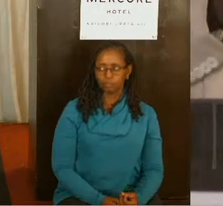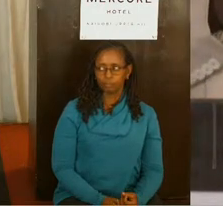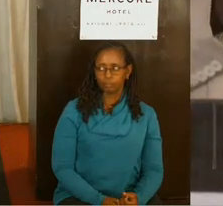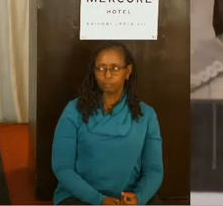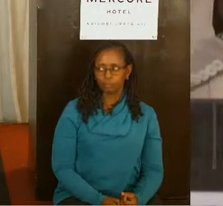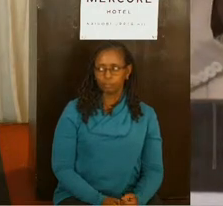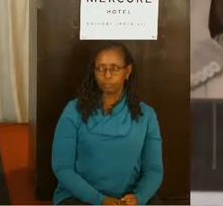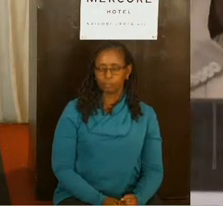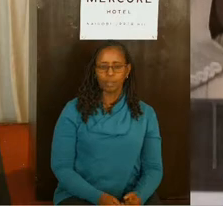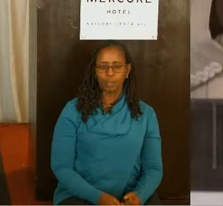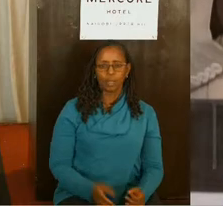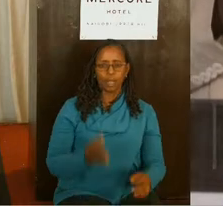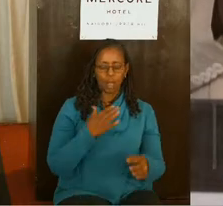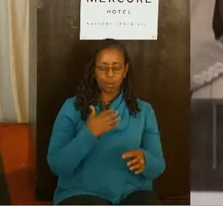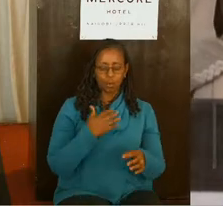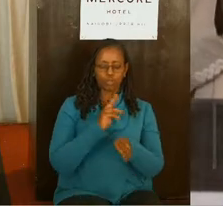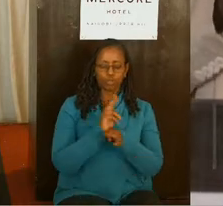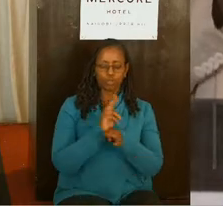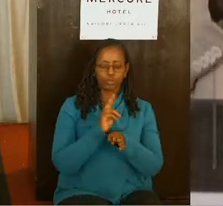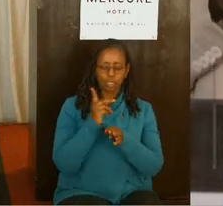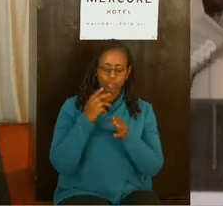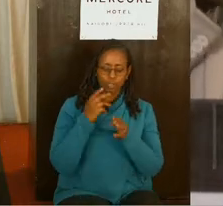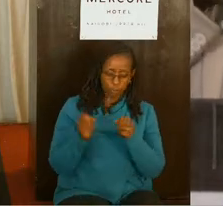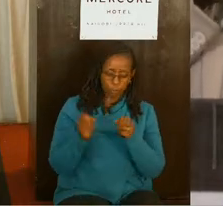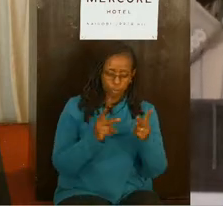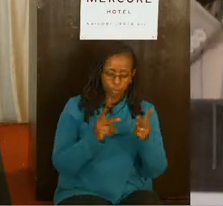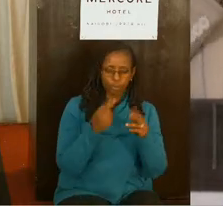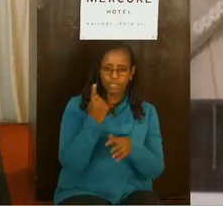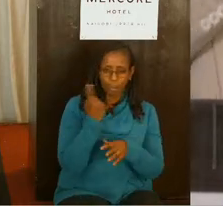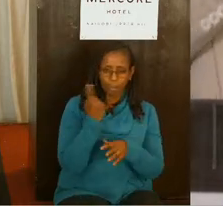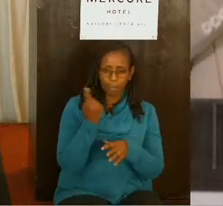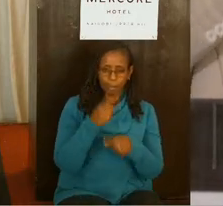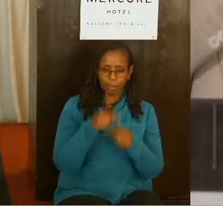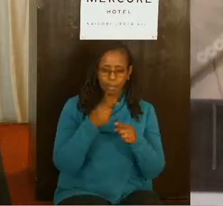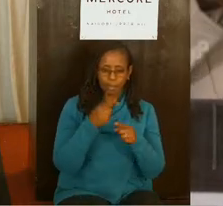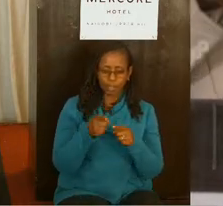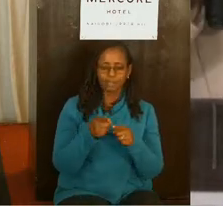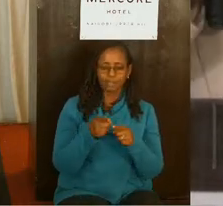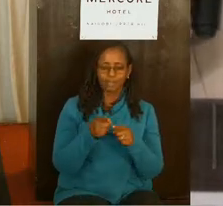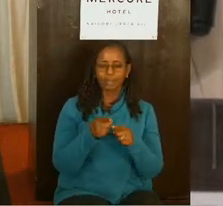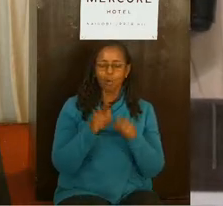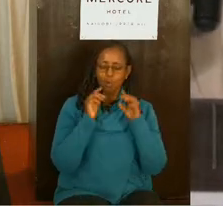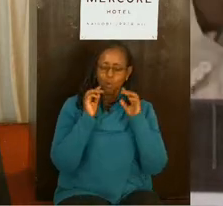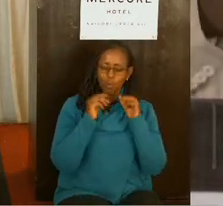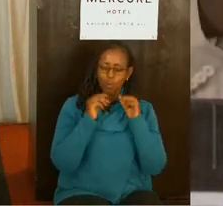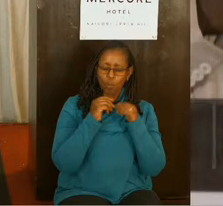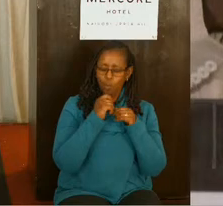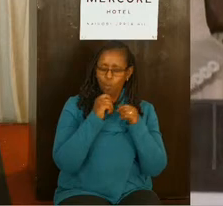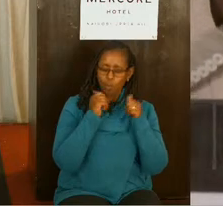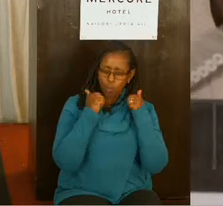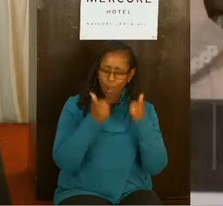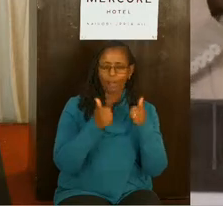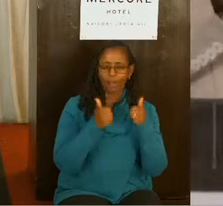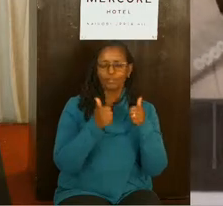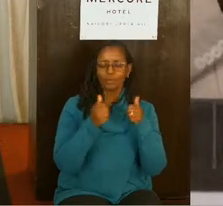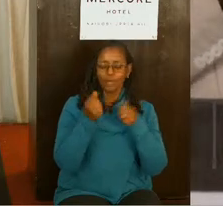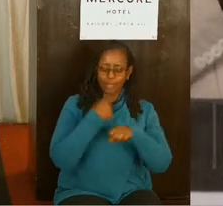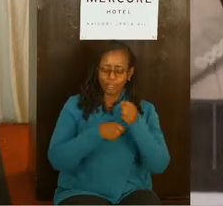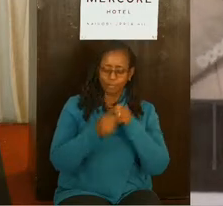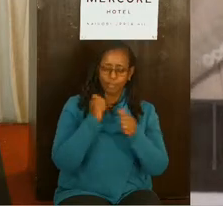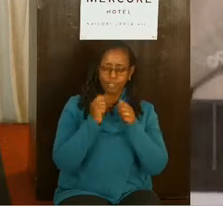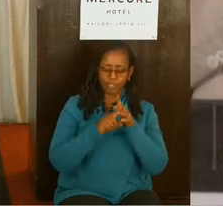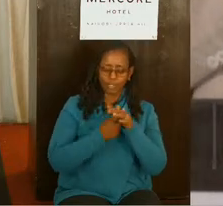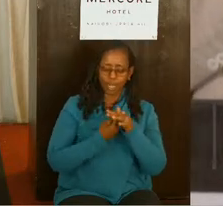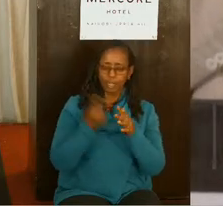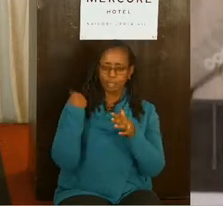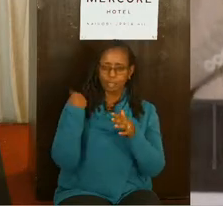my headache is opportunity also to say something about this wonderful event that has been going on for the last two days I'm